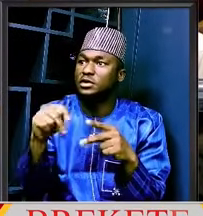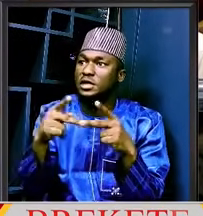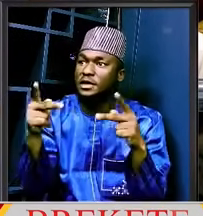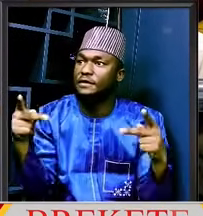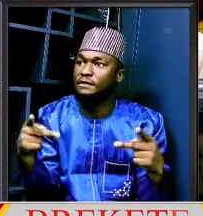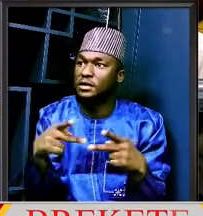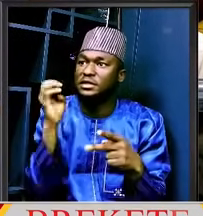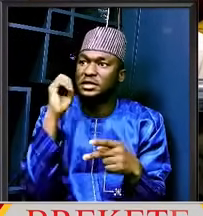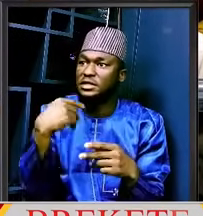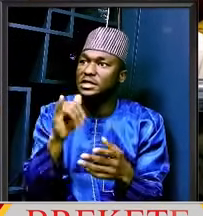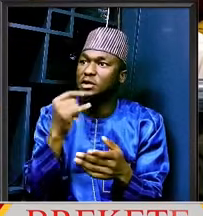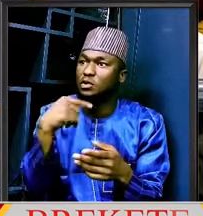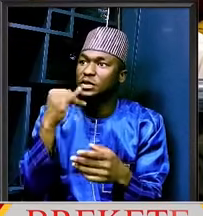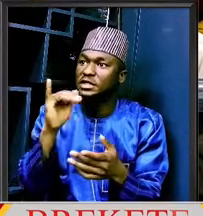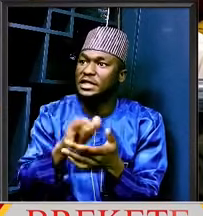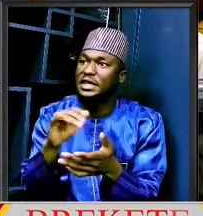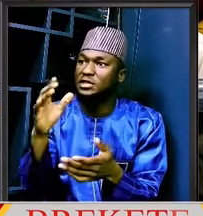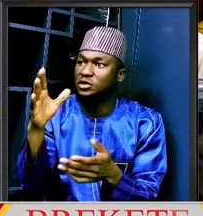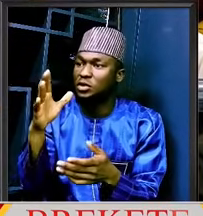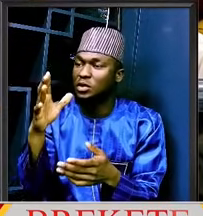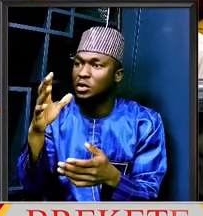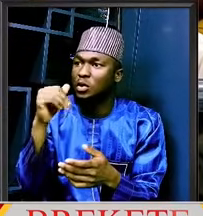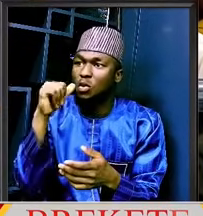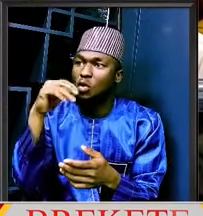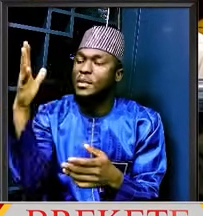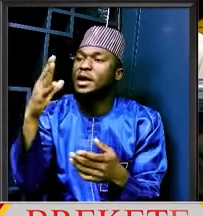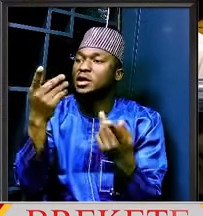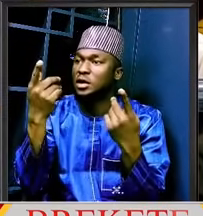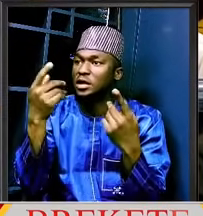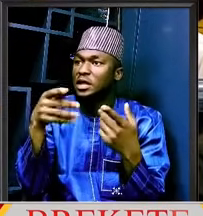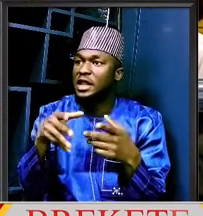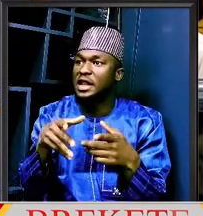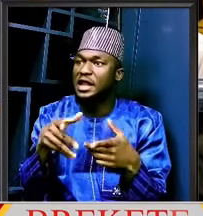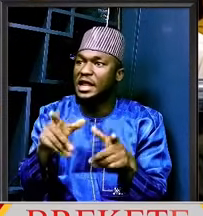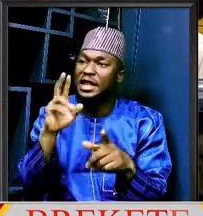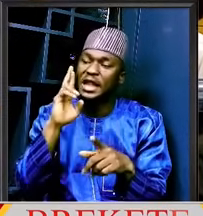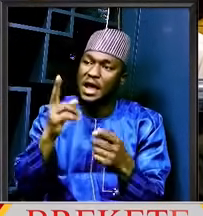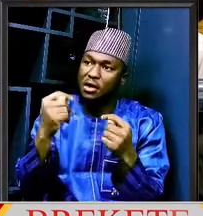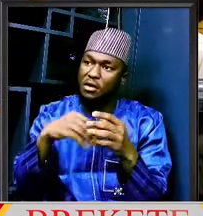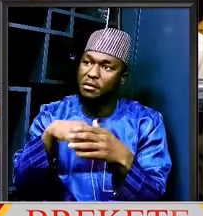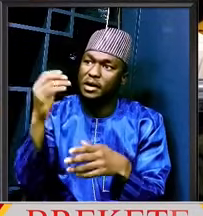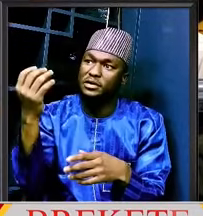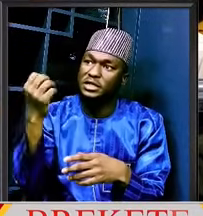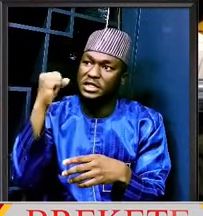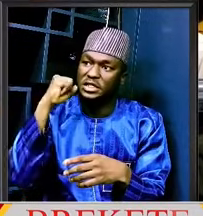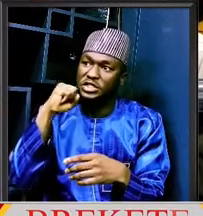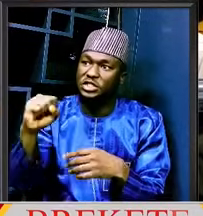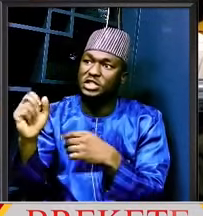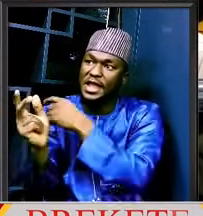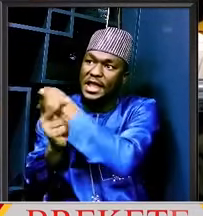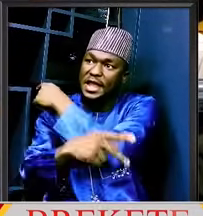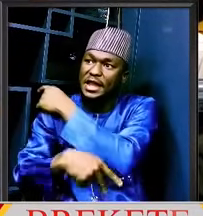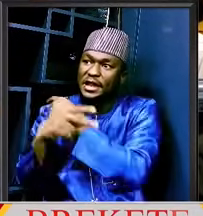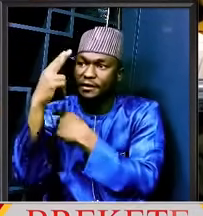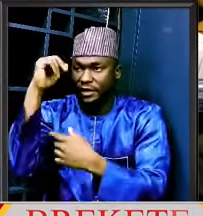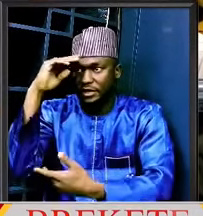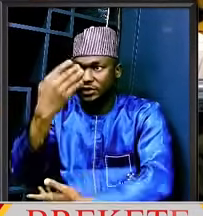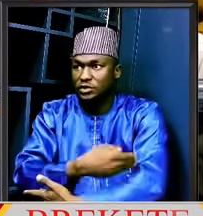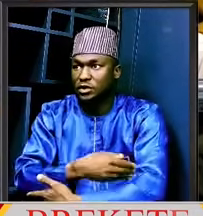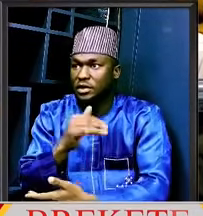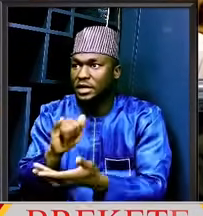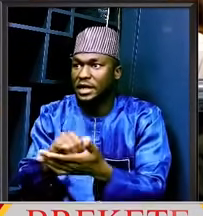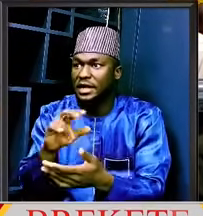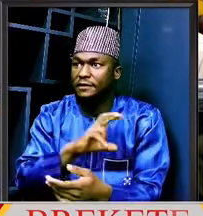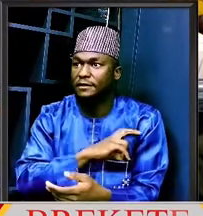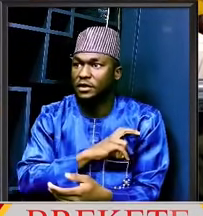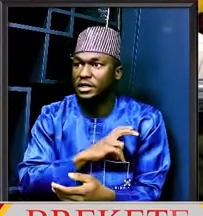compound. He said, who is that woman? My mother should come out. That my mother kidnapped her son. Kidnapped his son. That police